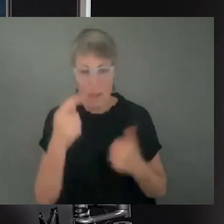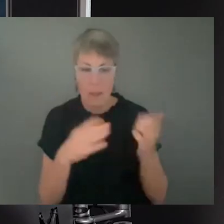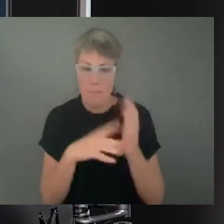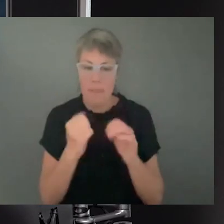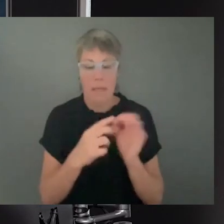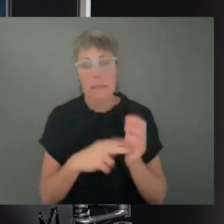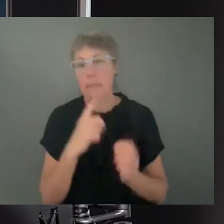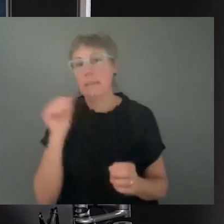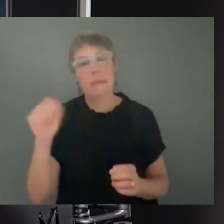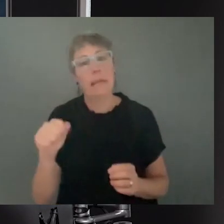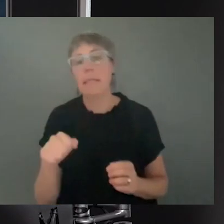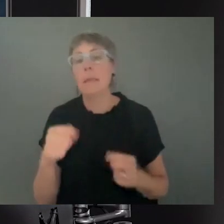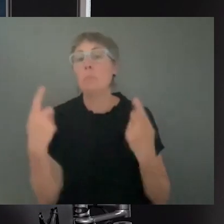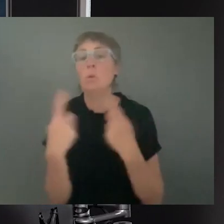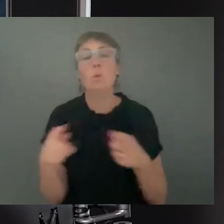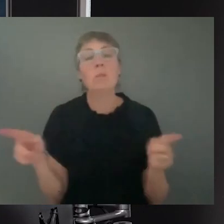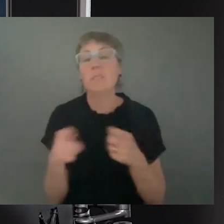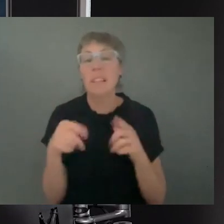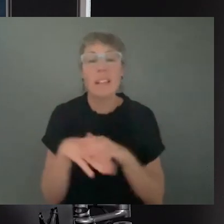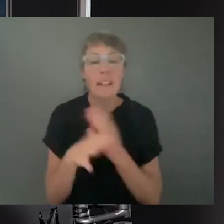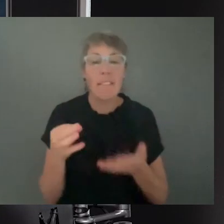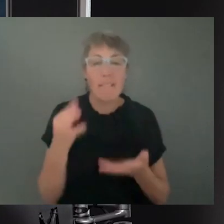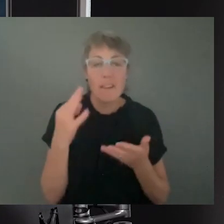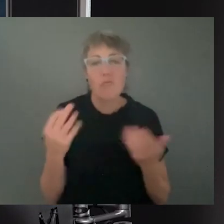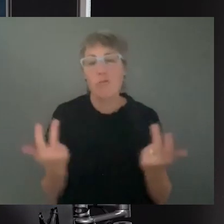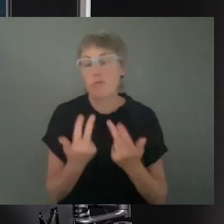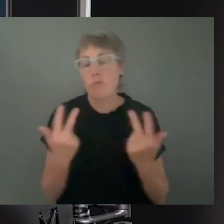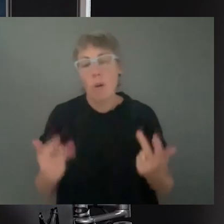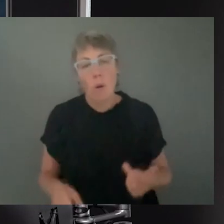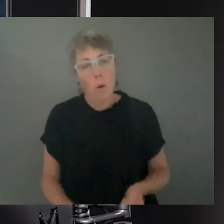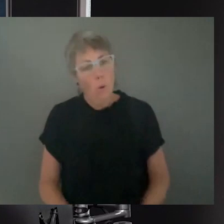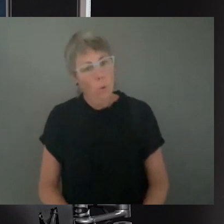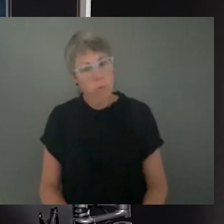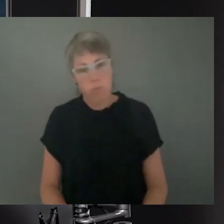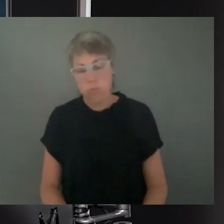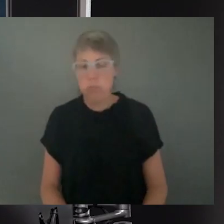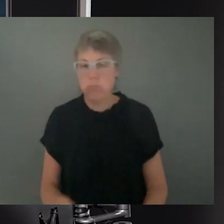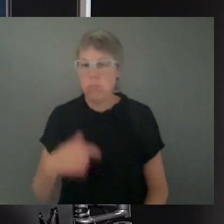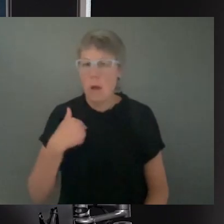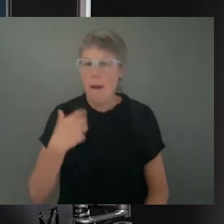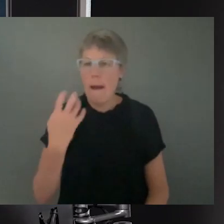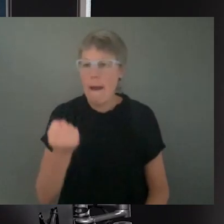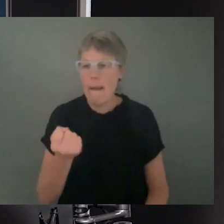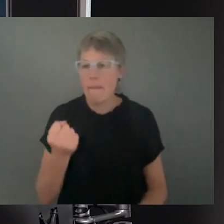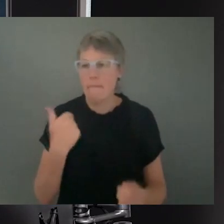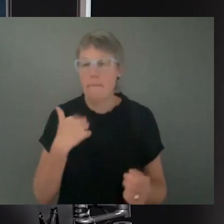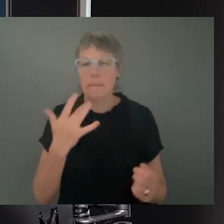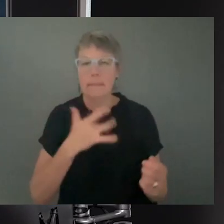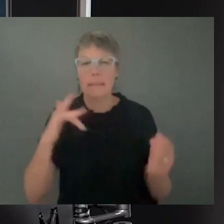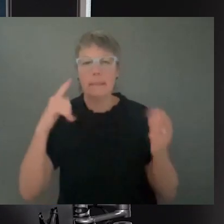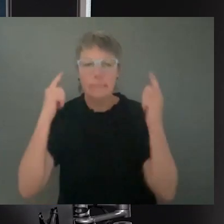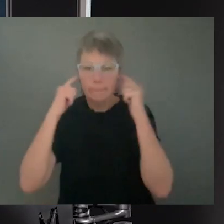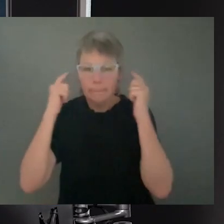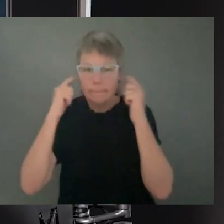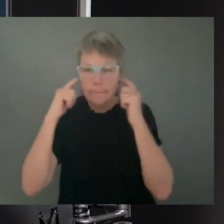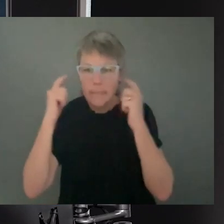background music down. As somebody with a disability that has sensory support needs as well, it is something